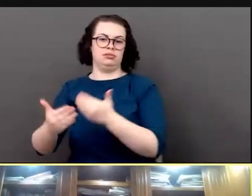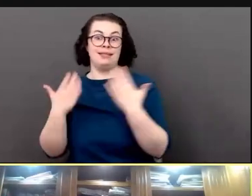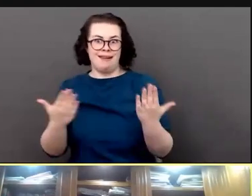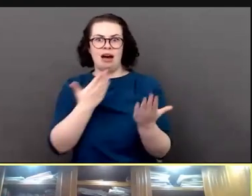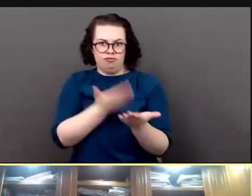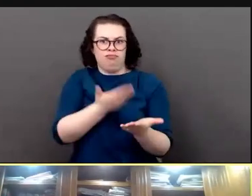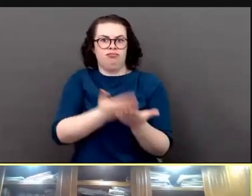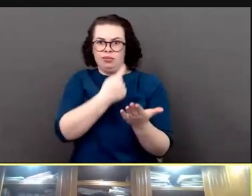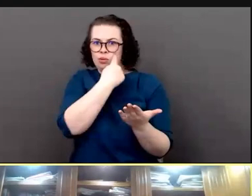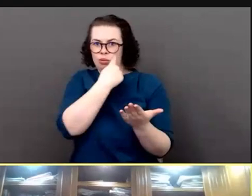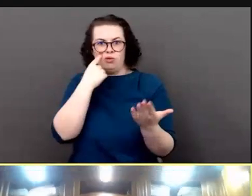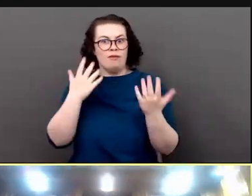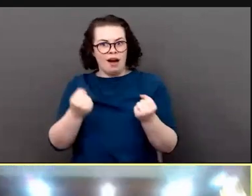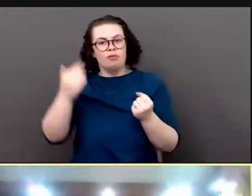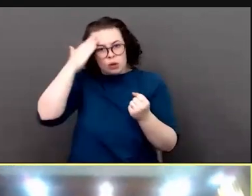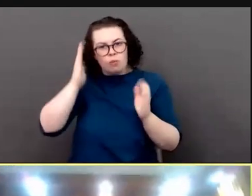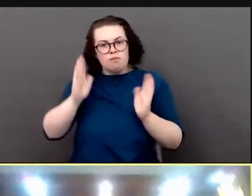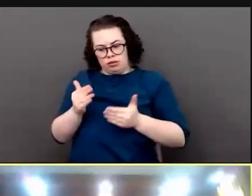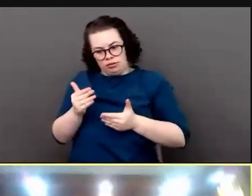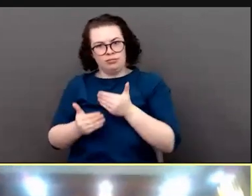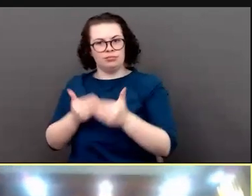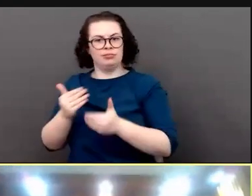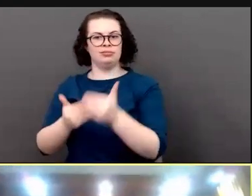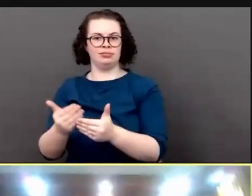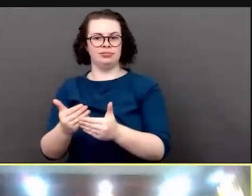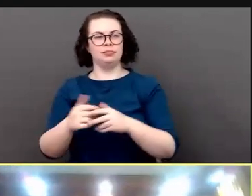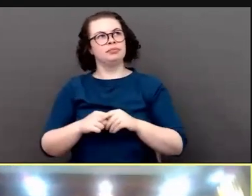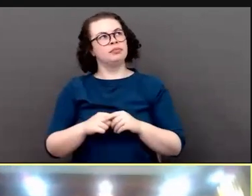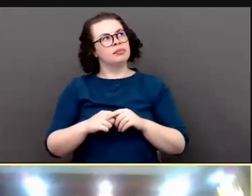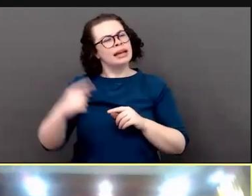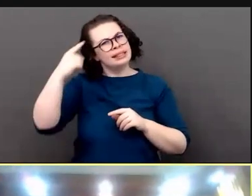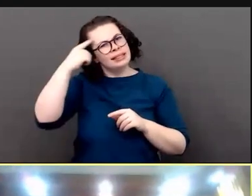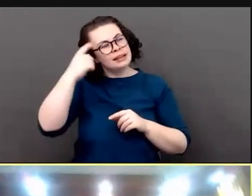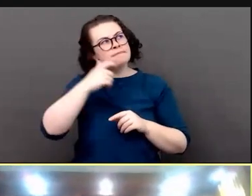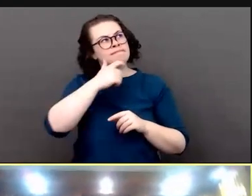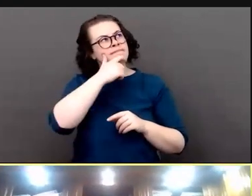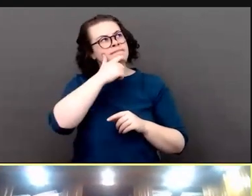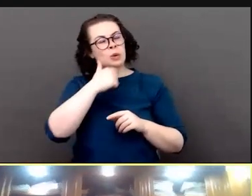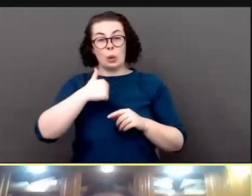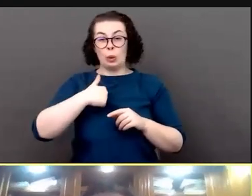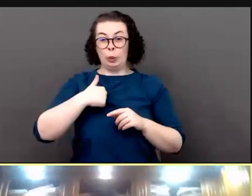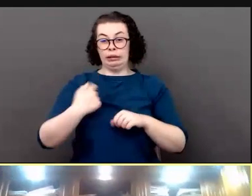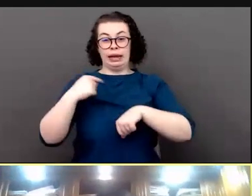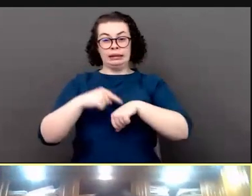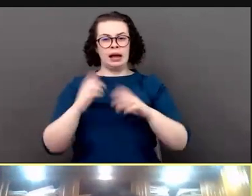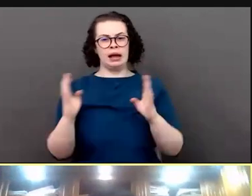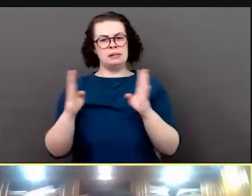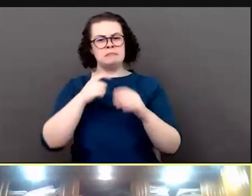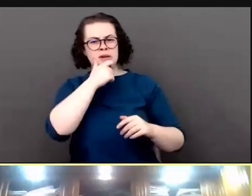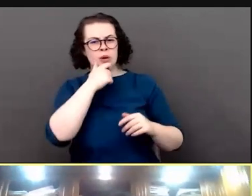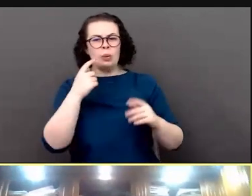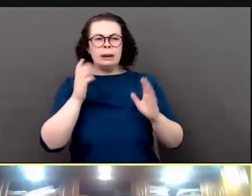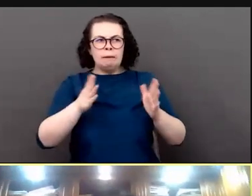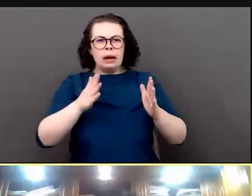I think that it was essential at the time also to clarify what is